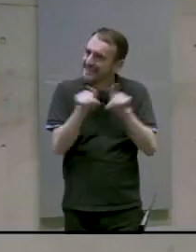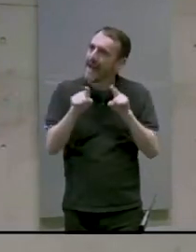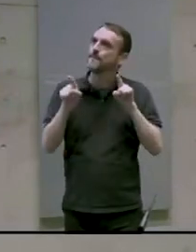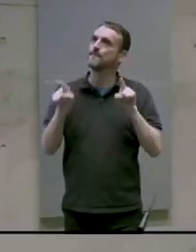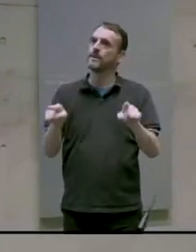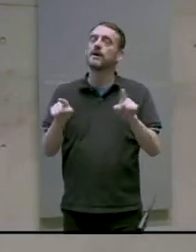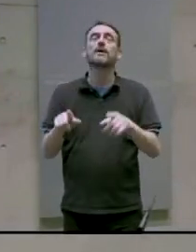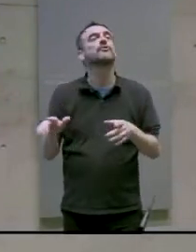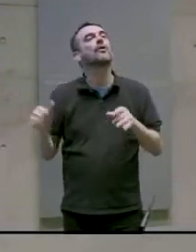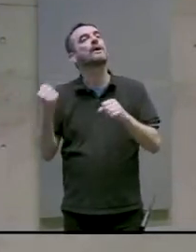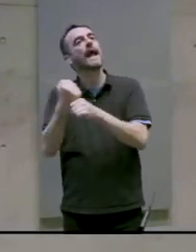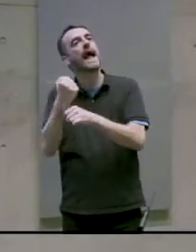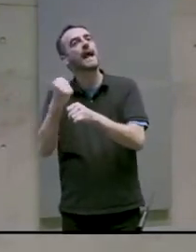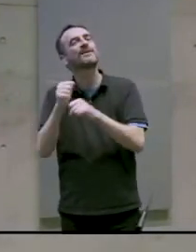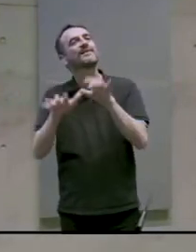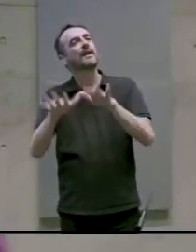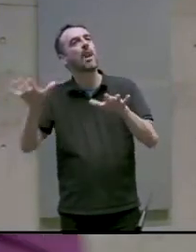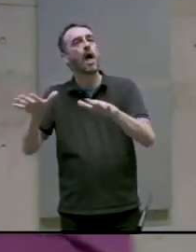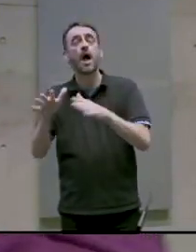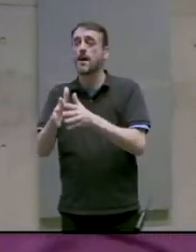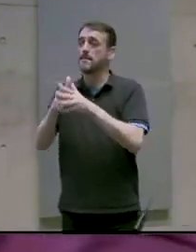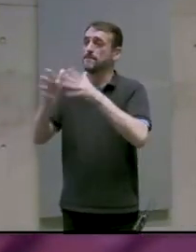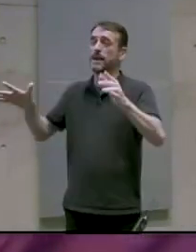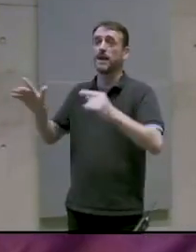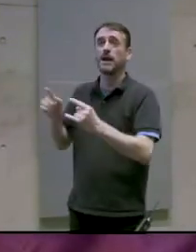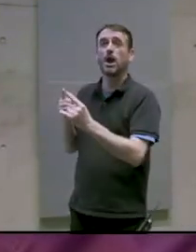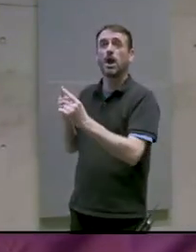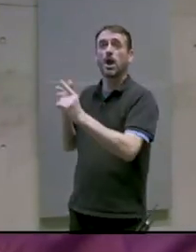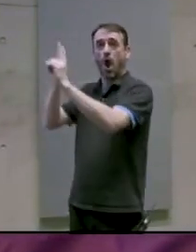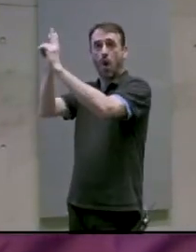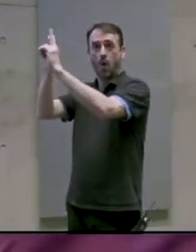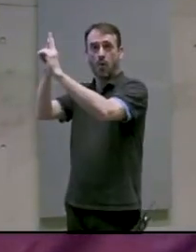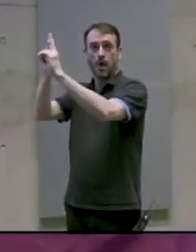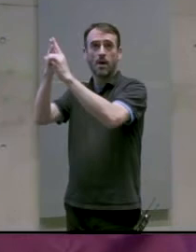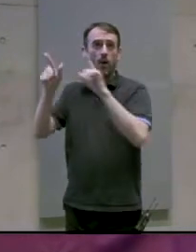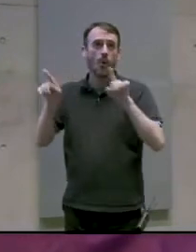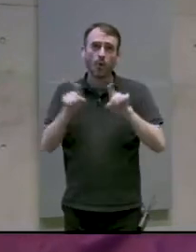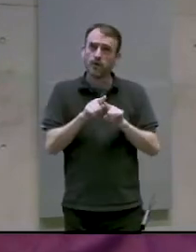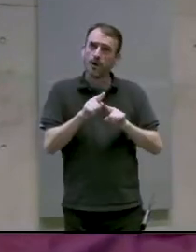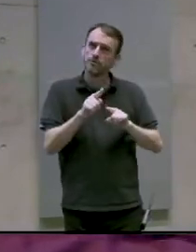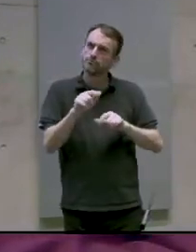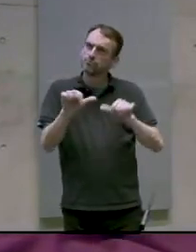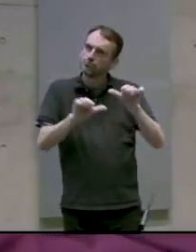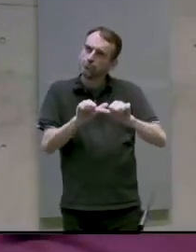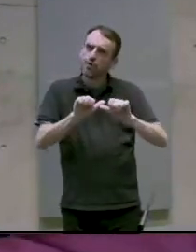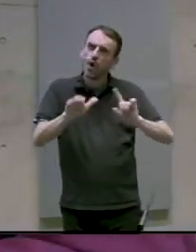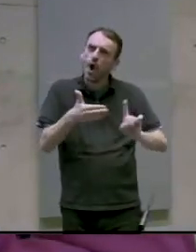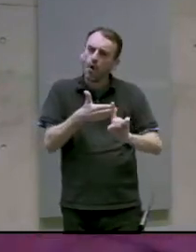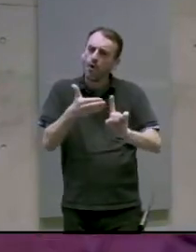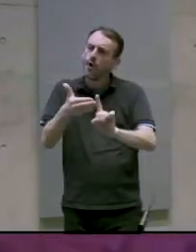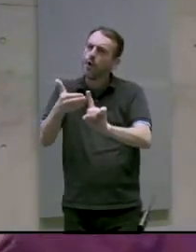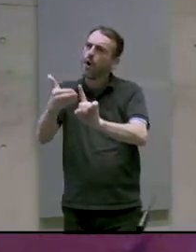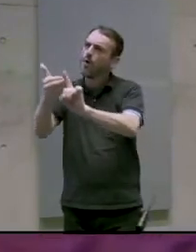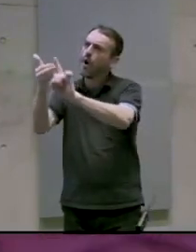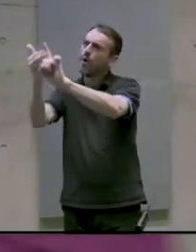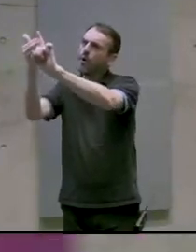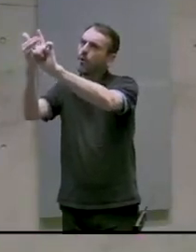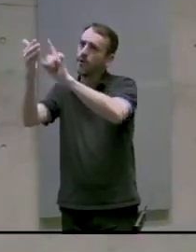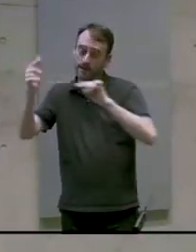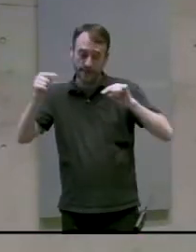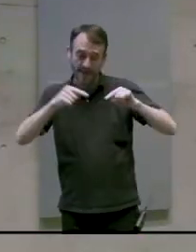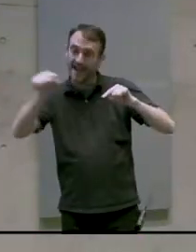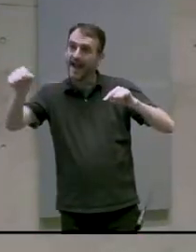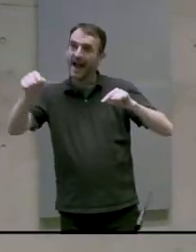games, is set a big goal, lots of little goals, and play with